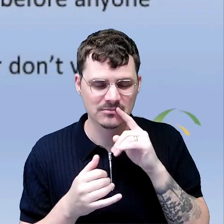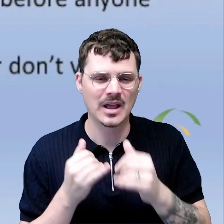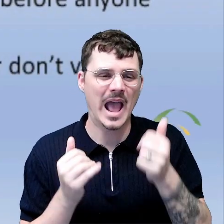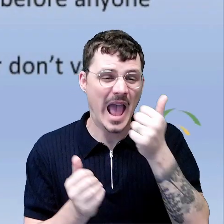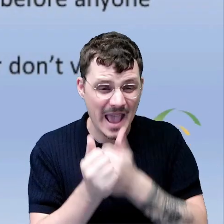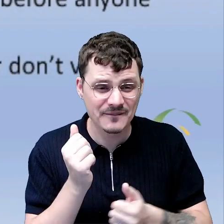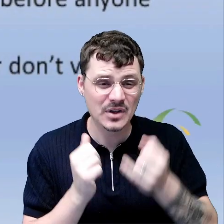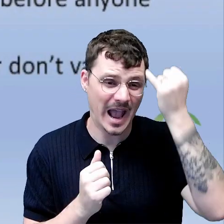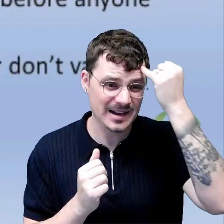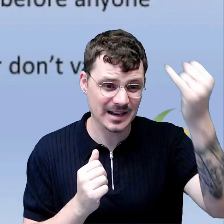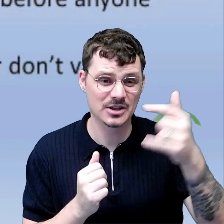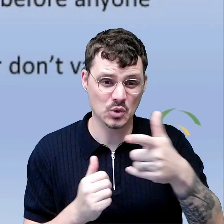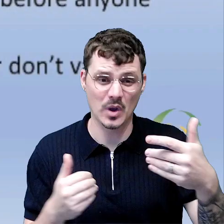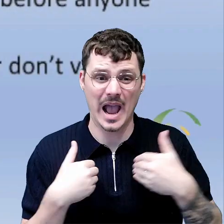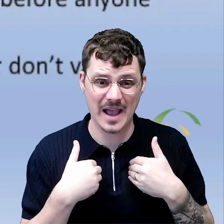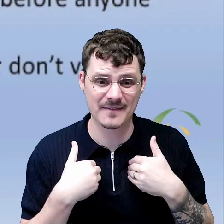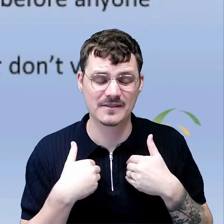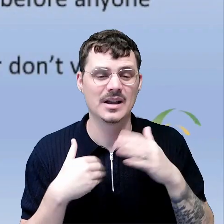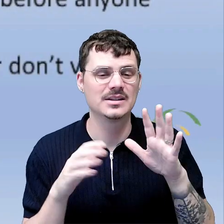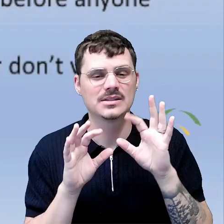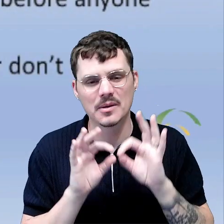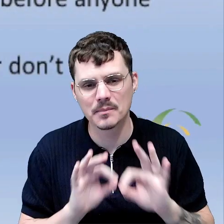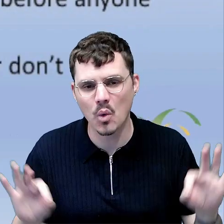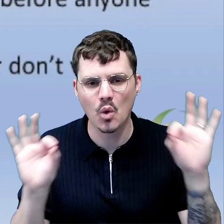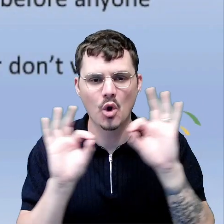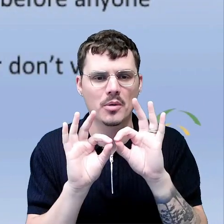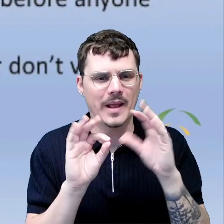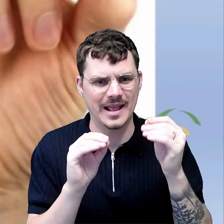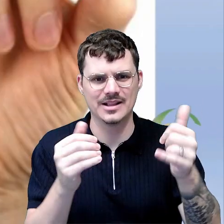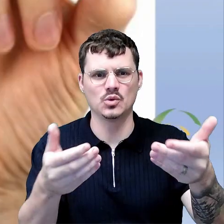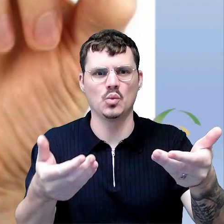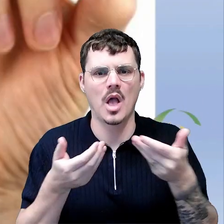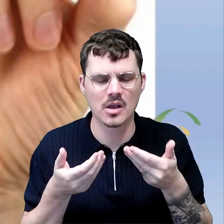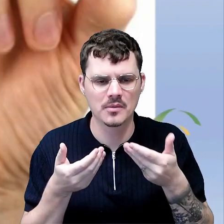every idea you have is important and